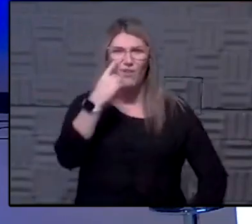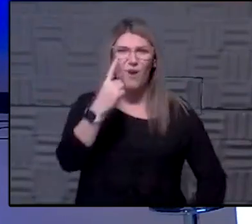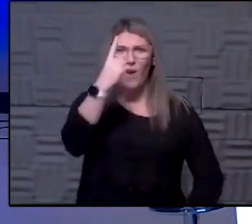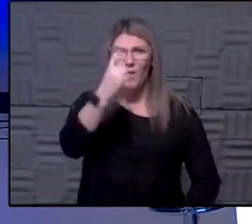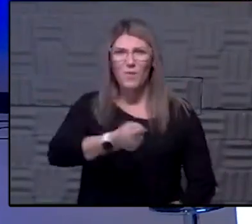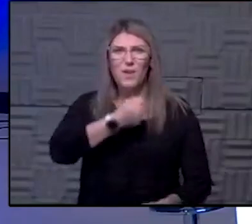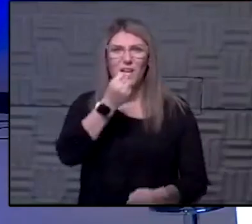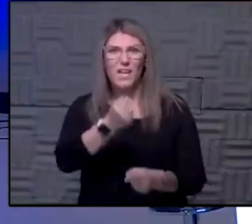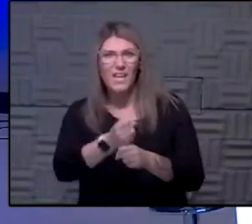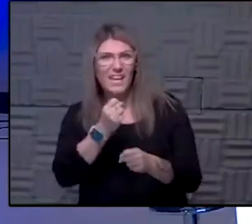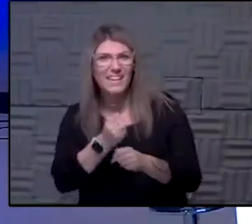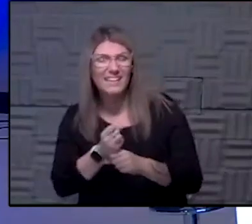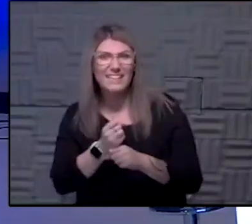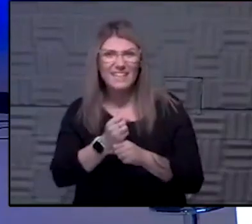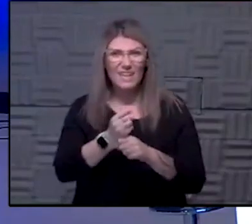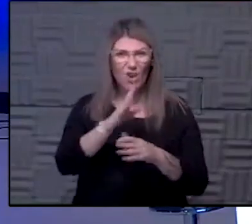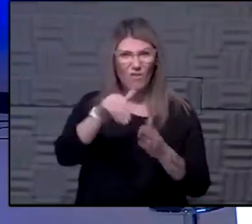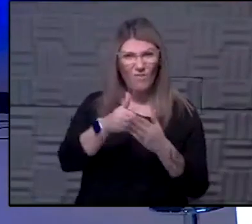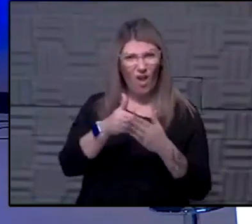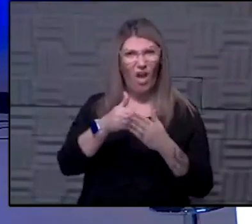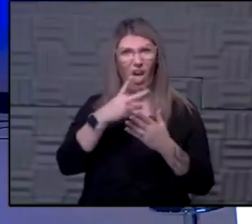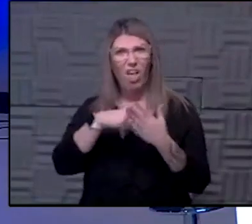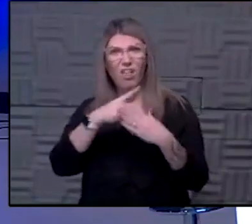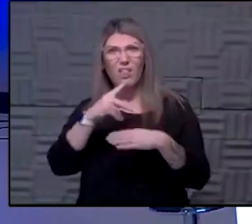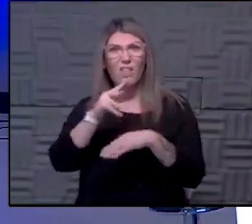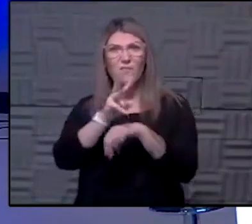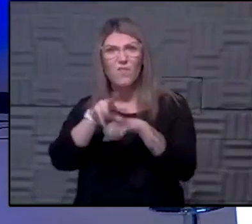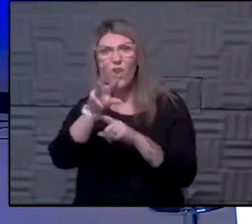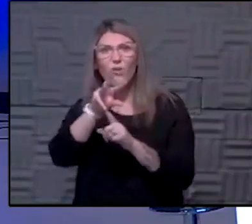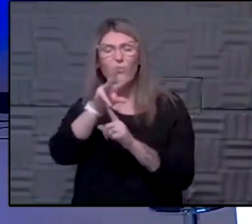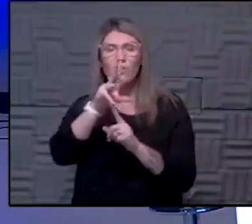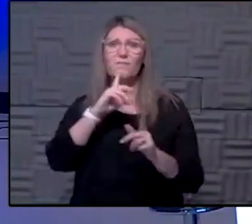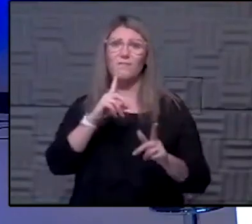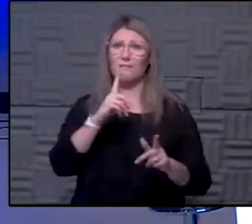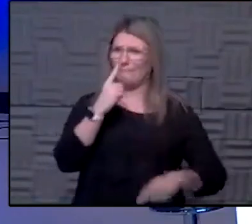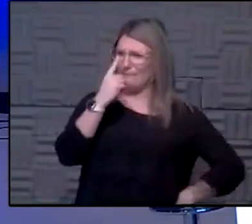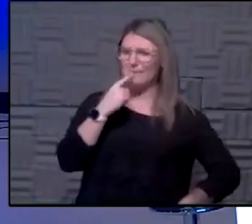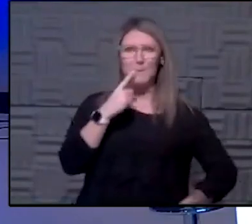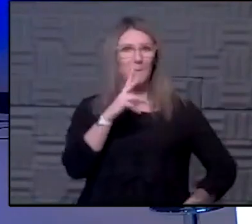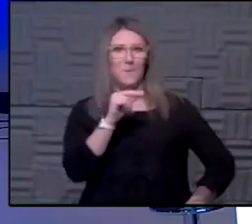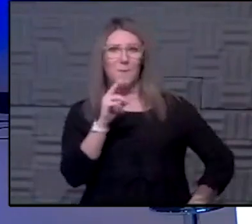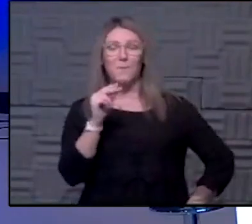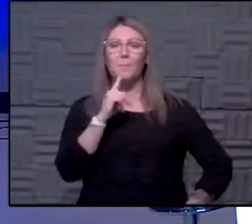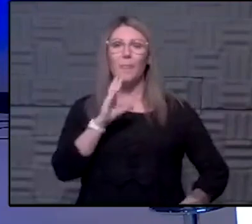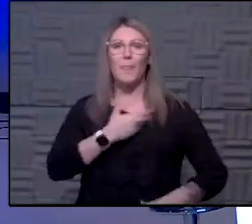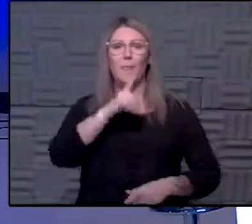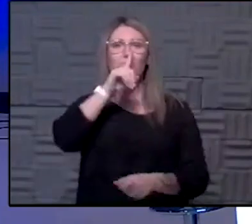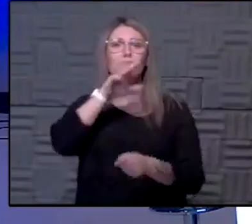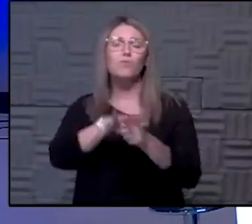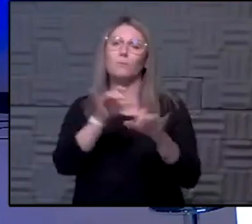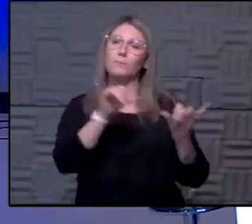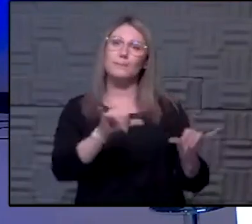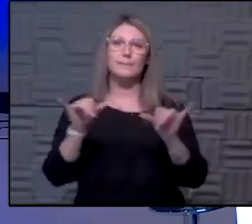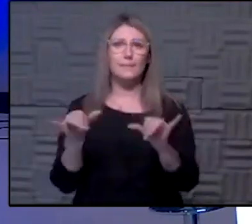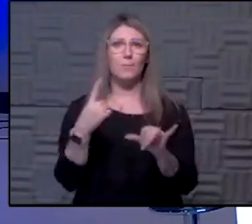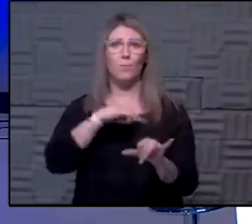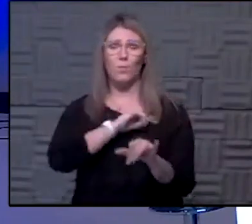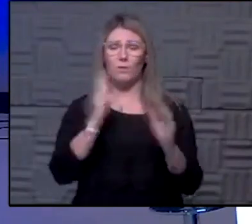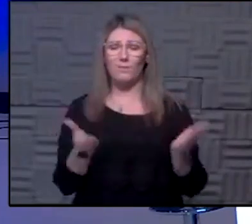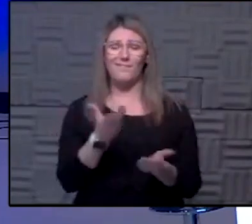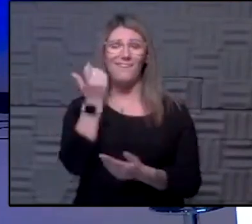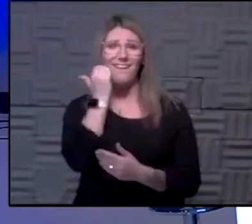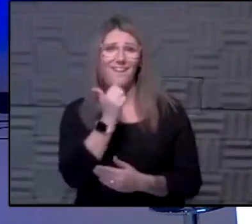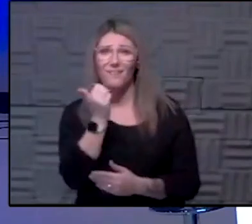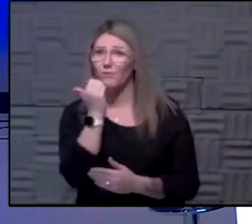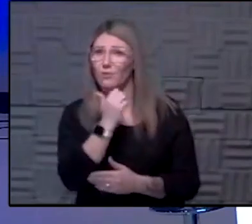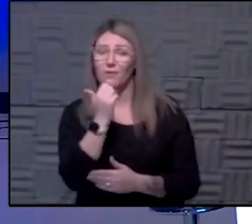these morning briefings. At least I didn't. Did you think that? No. I guess maybe we should have. Our promise remains the same, though. We're going to be here each and